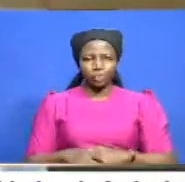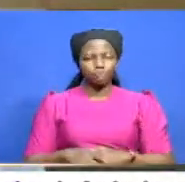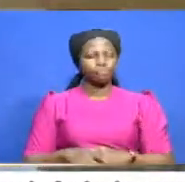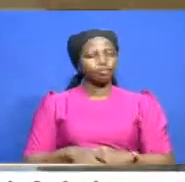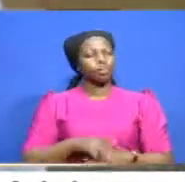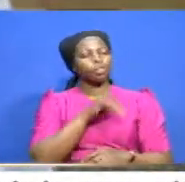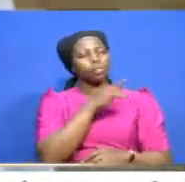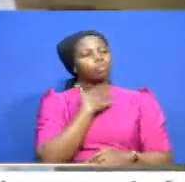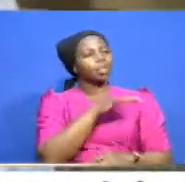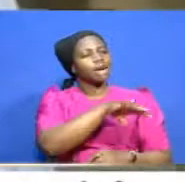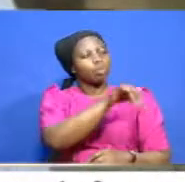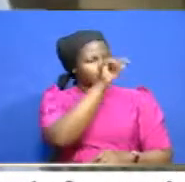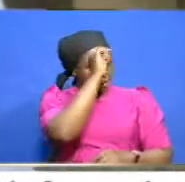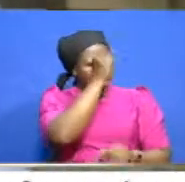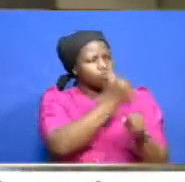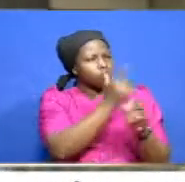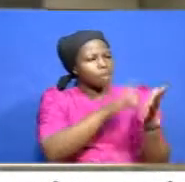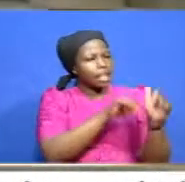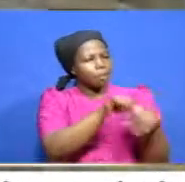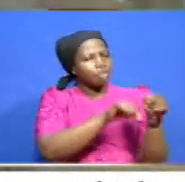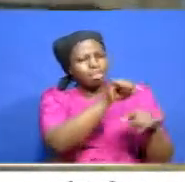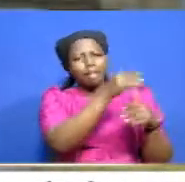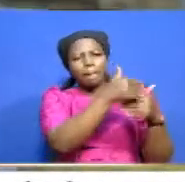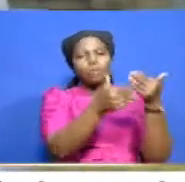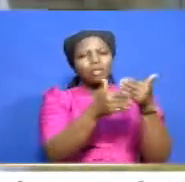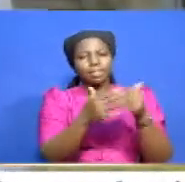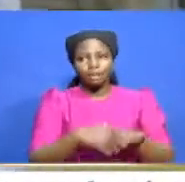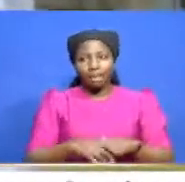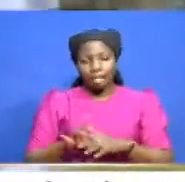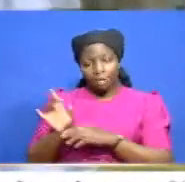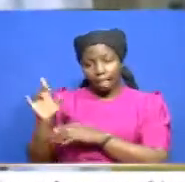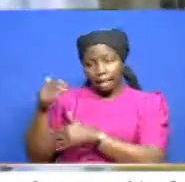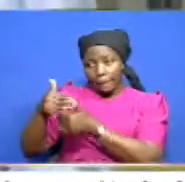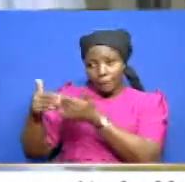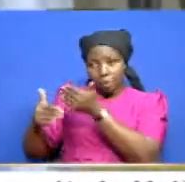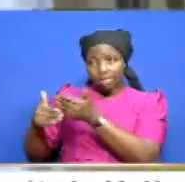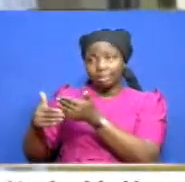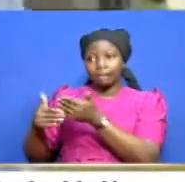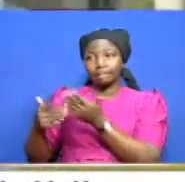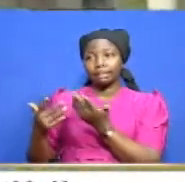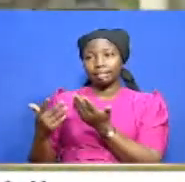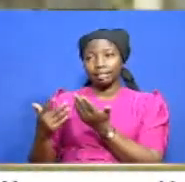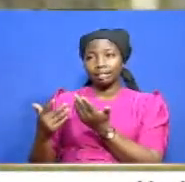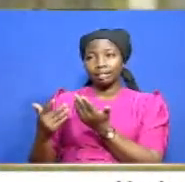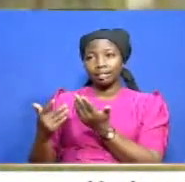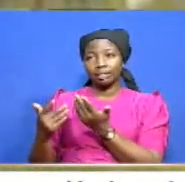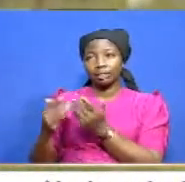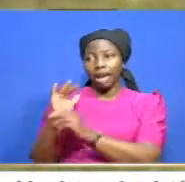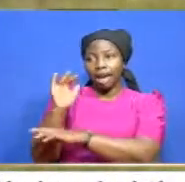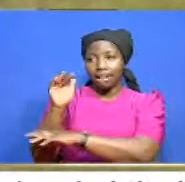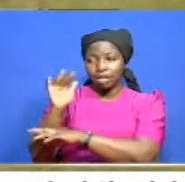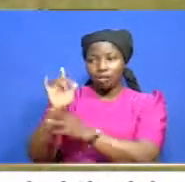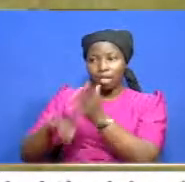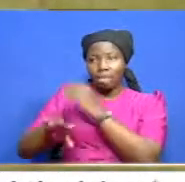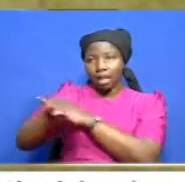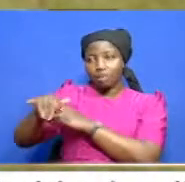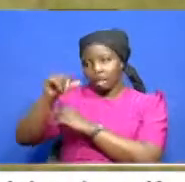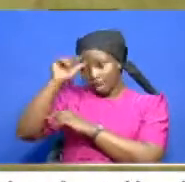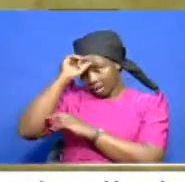want the county government to do about this building? About this building, we are asking that the county